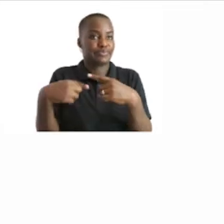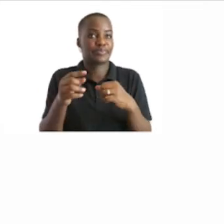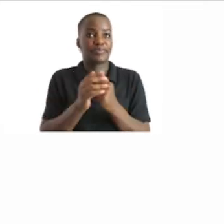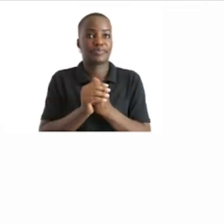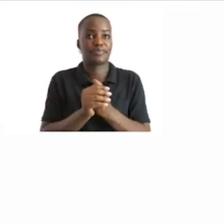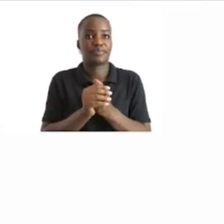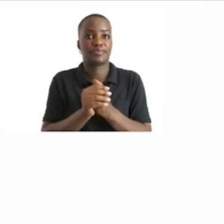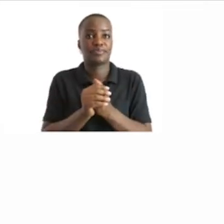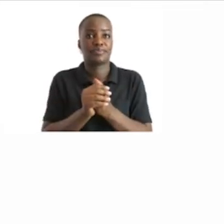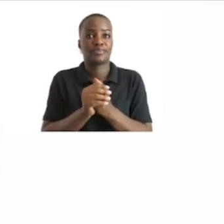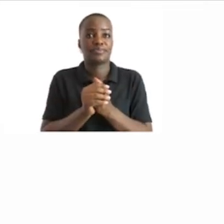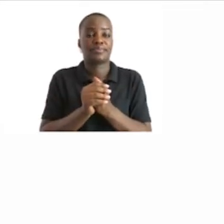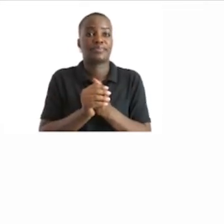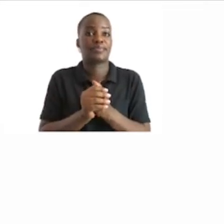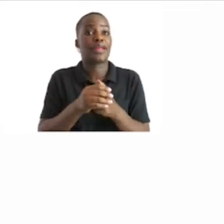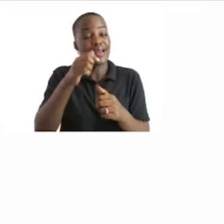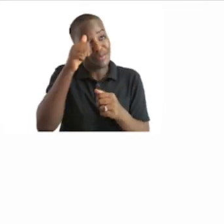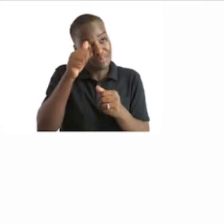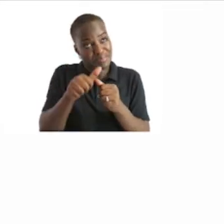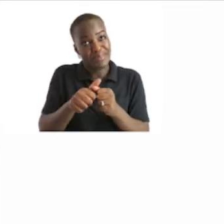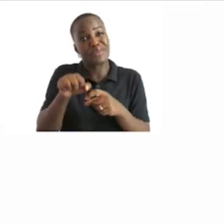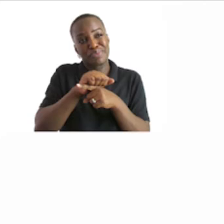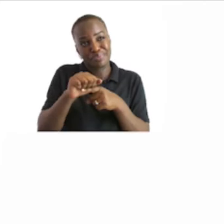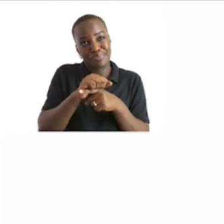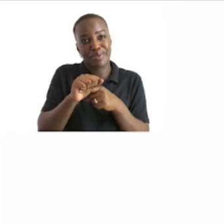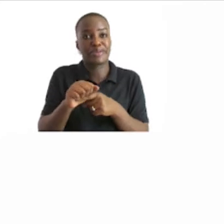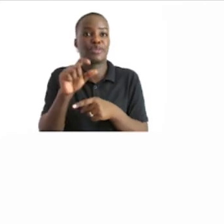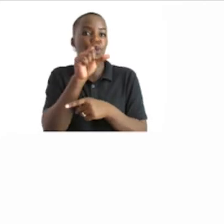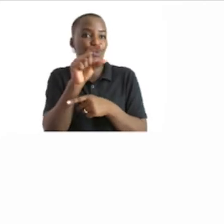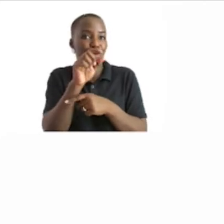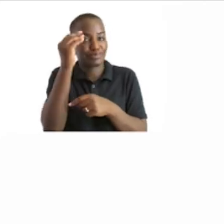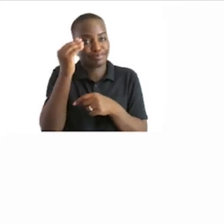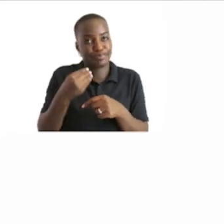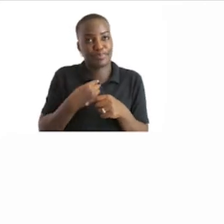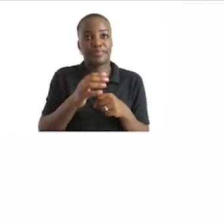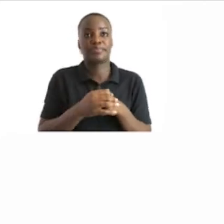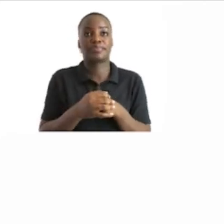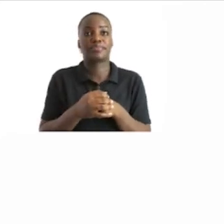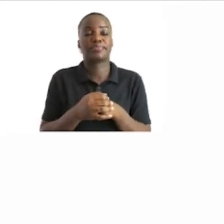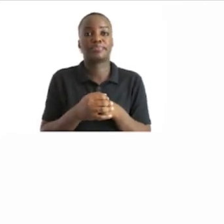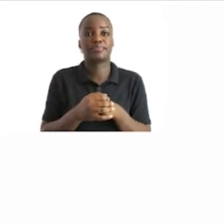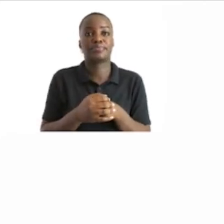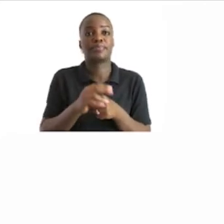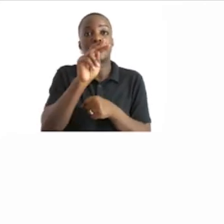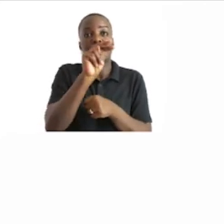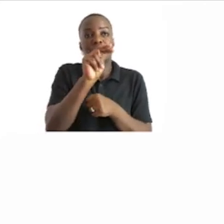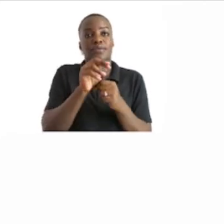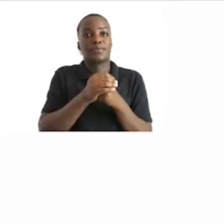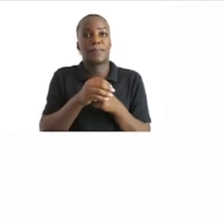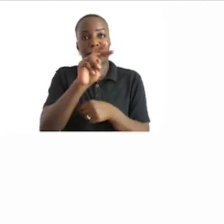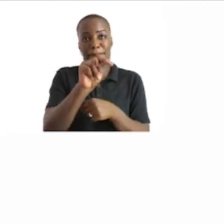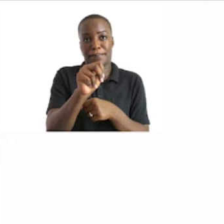time, and remember, sound out any words that you are not sure of. Are you ready? Let us